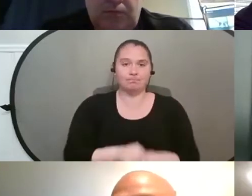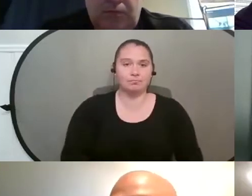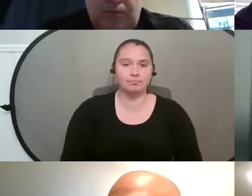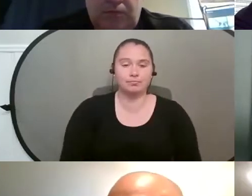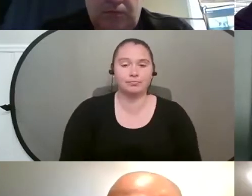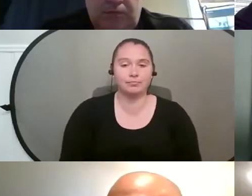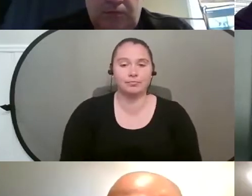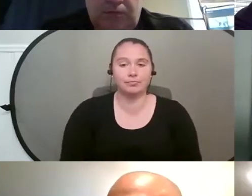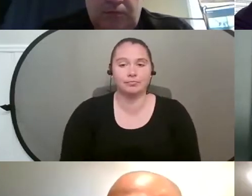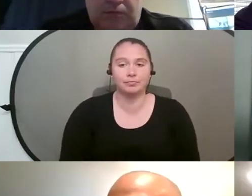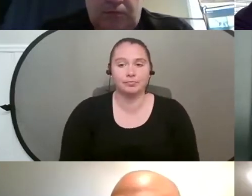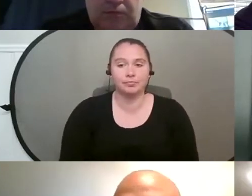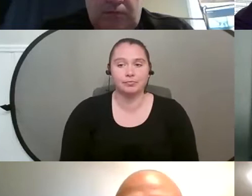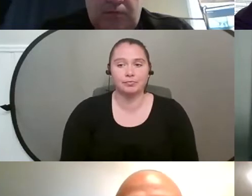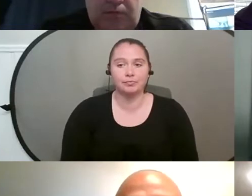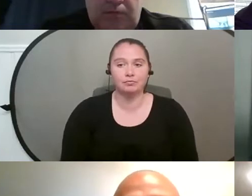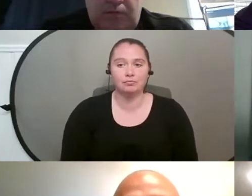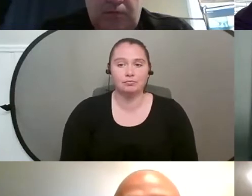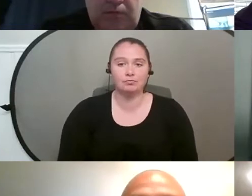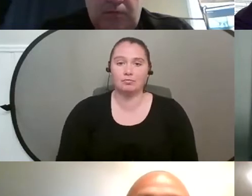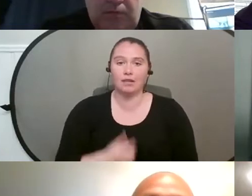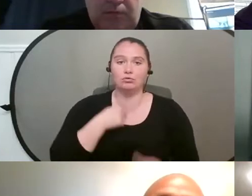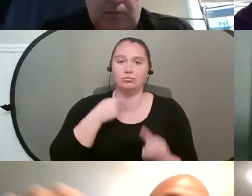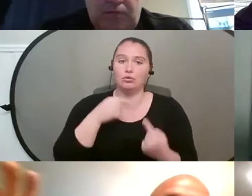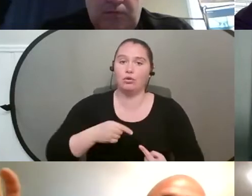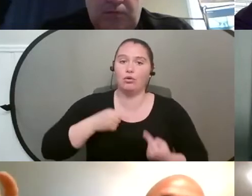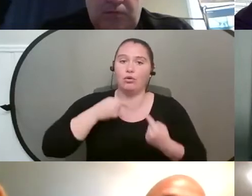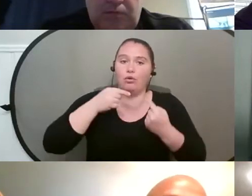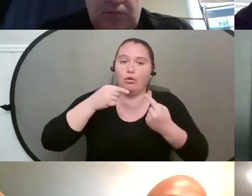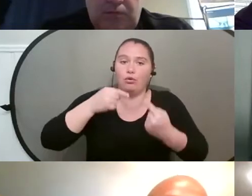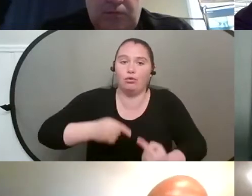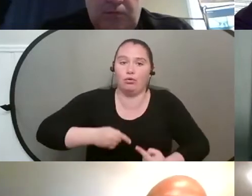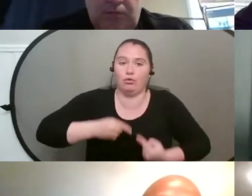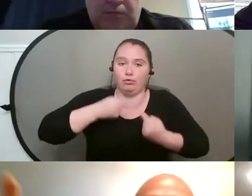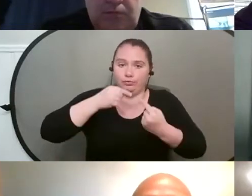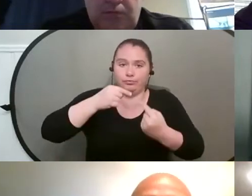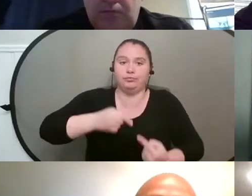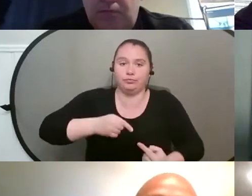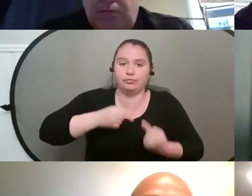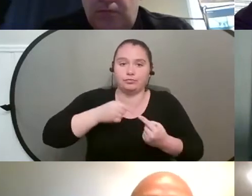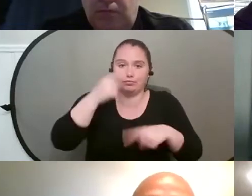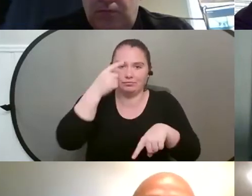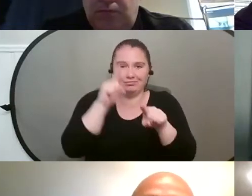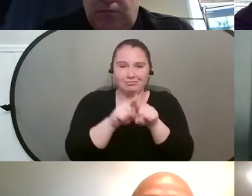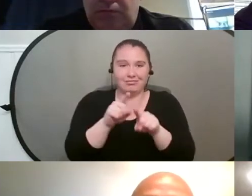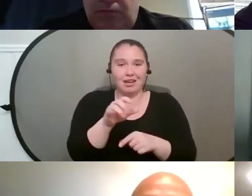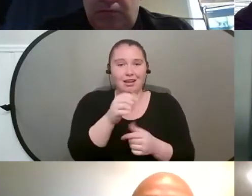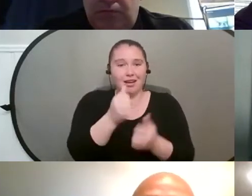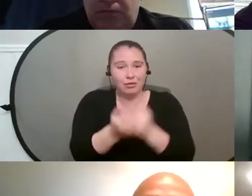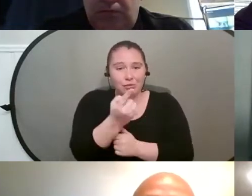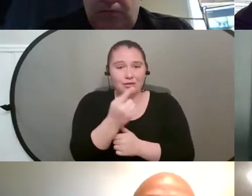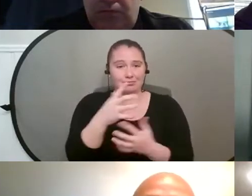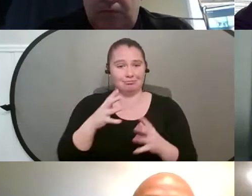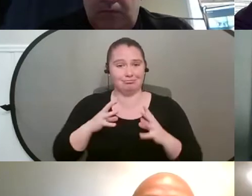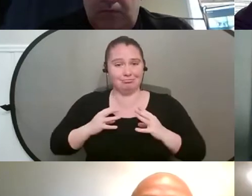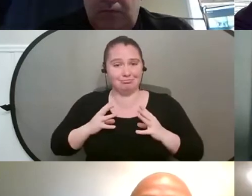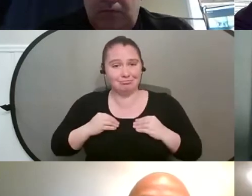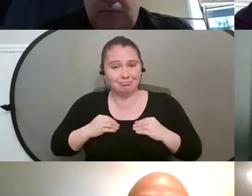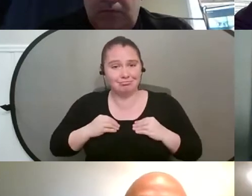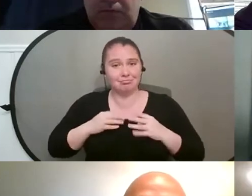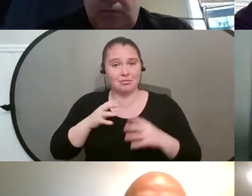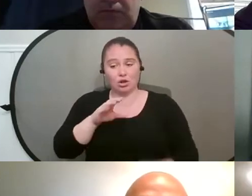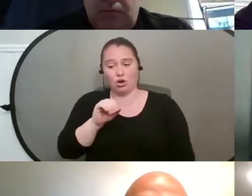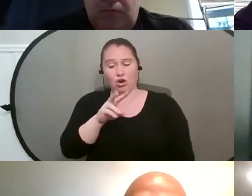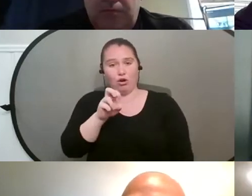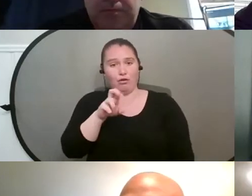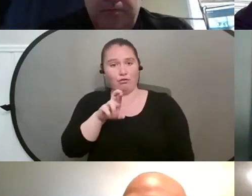And I kind of struggle with that same reason that everyone didn't want to close Carver Middle School, and